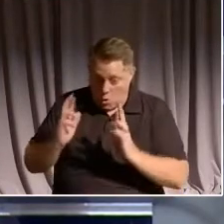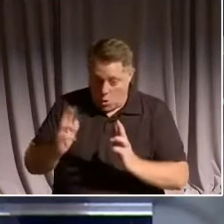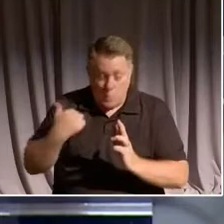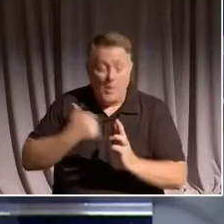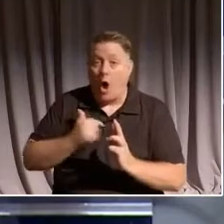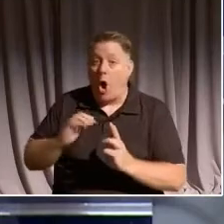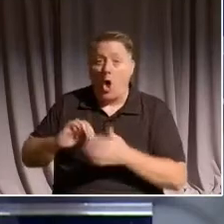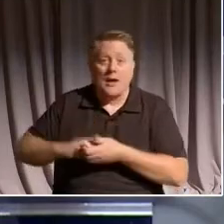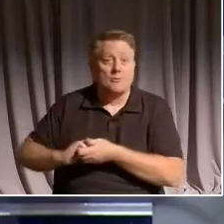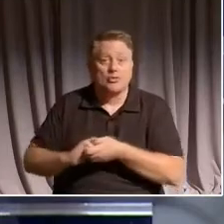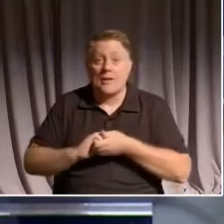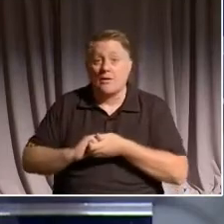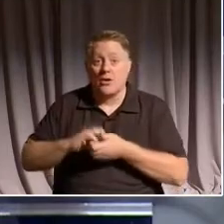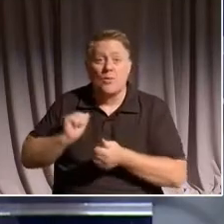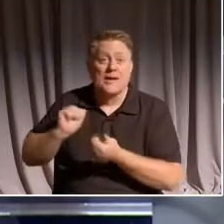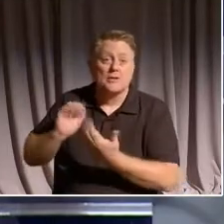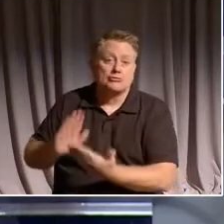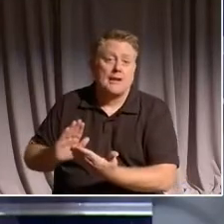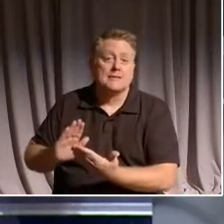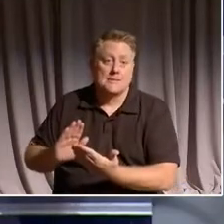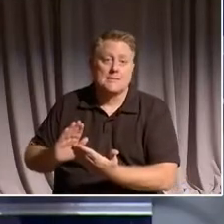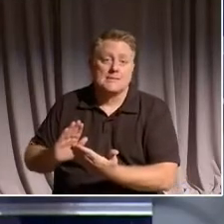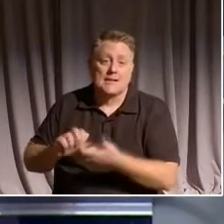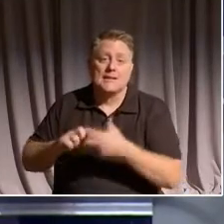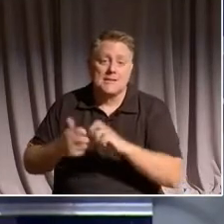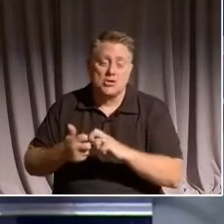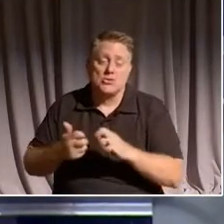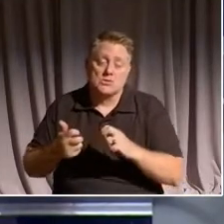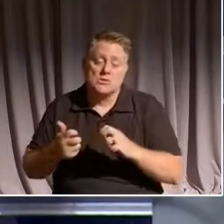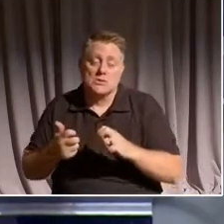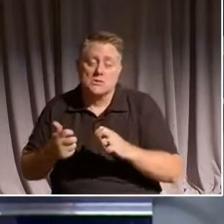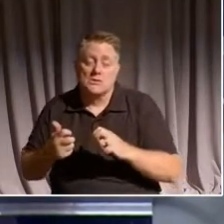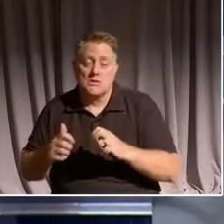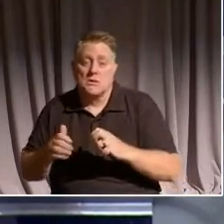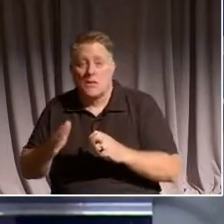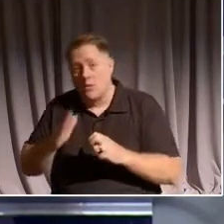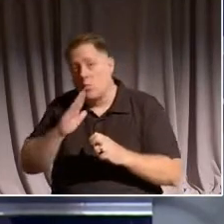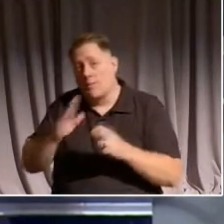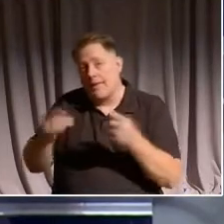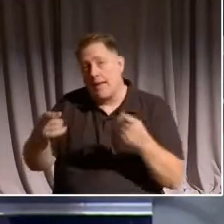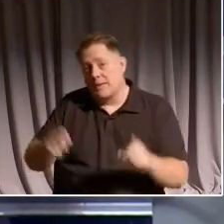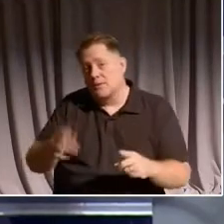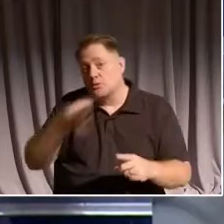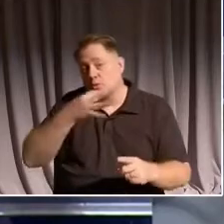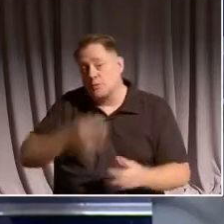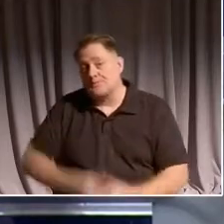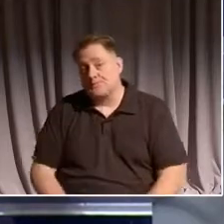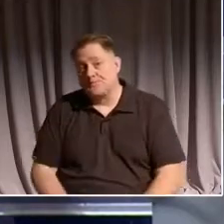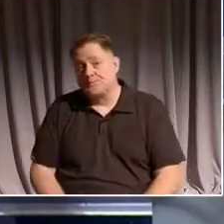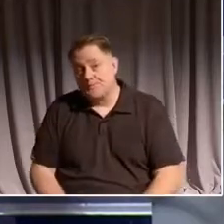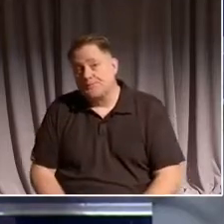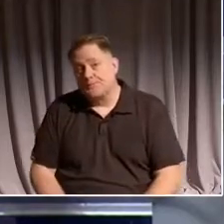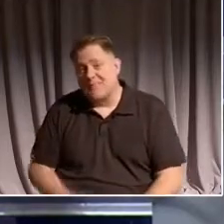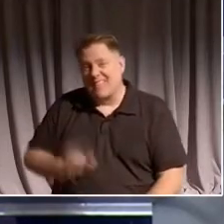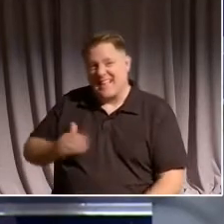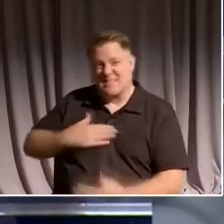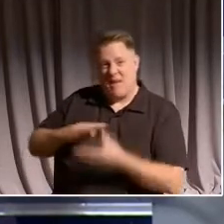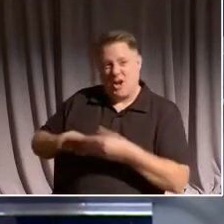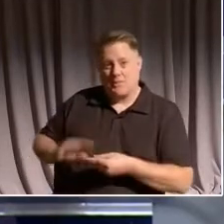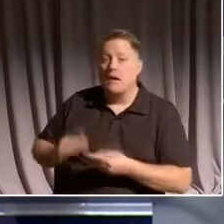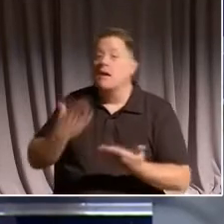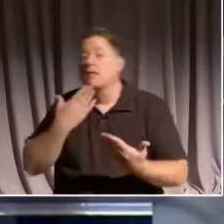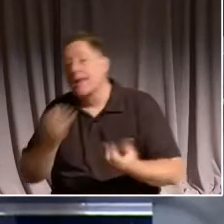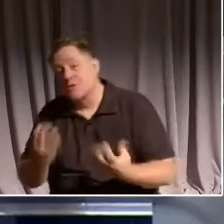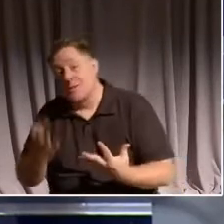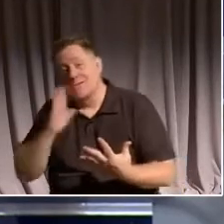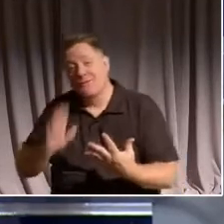together and we address these issues that are gonna be happening soon. Great, So thank you. yeah, that's my comments. Thank you